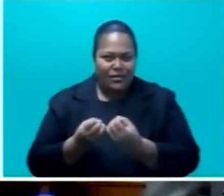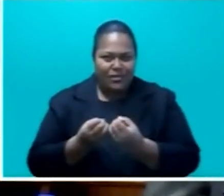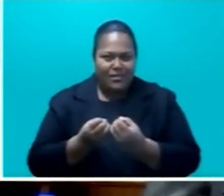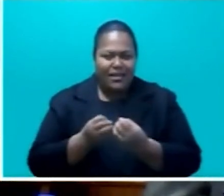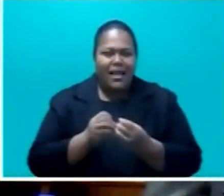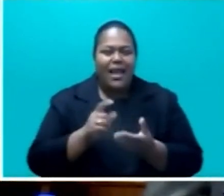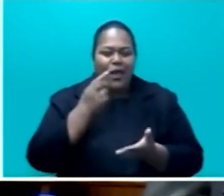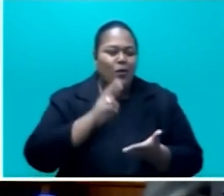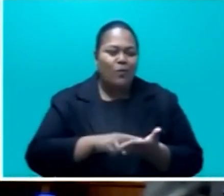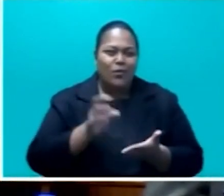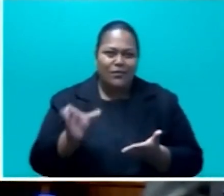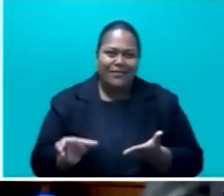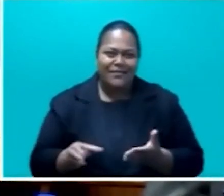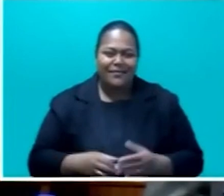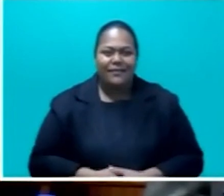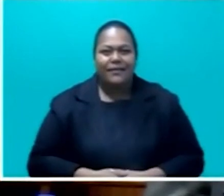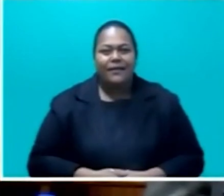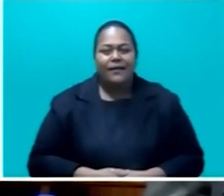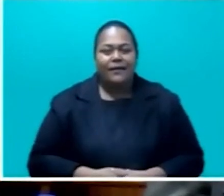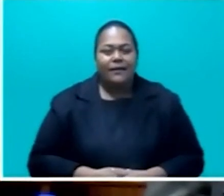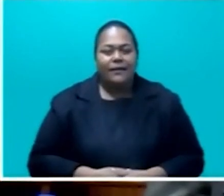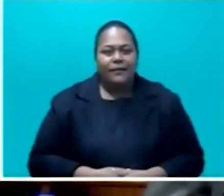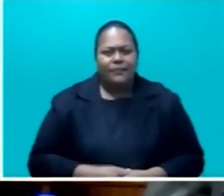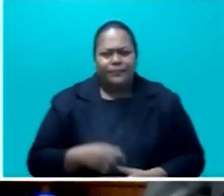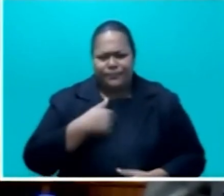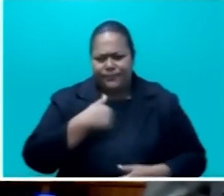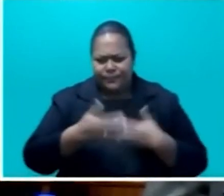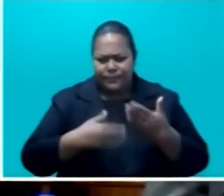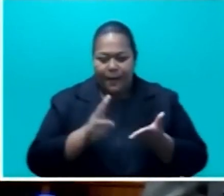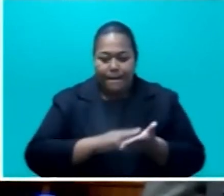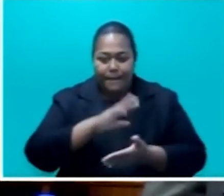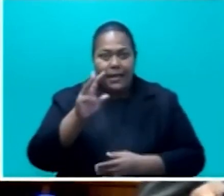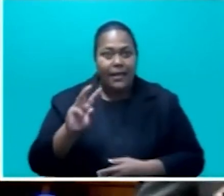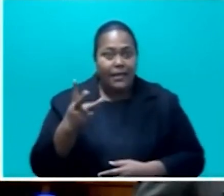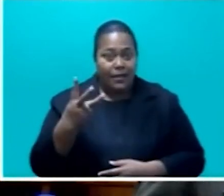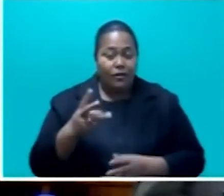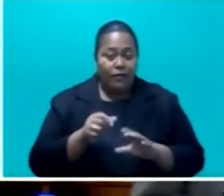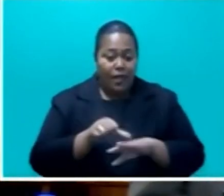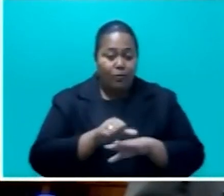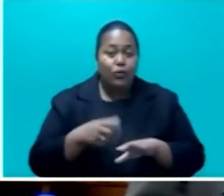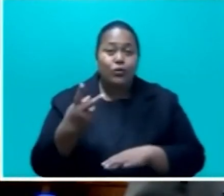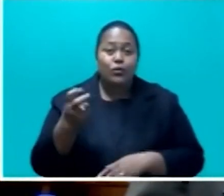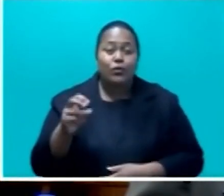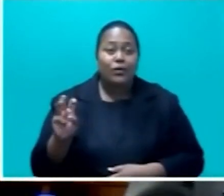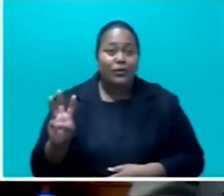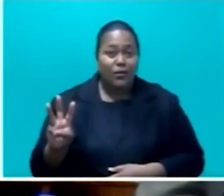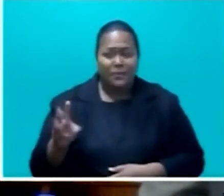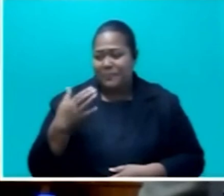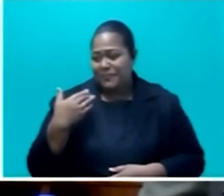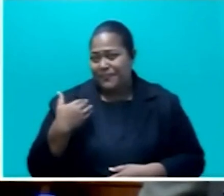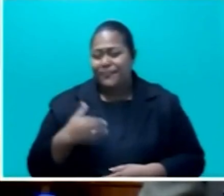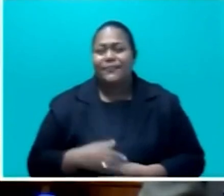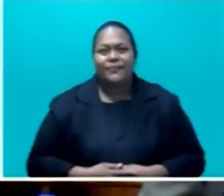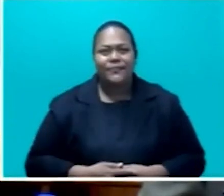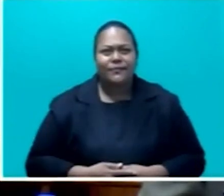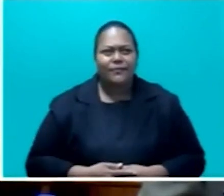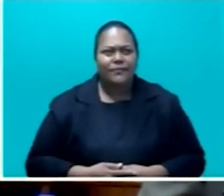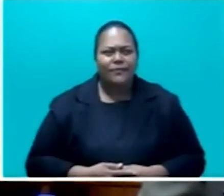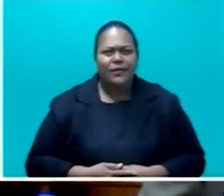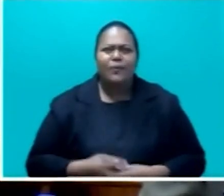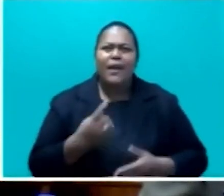Mr. Speaker, as I mentioned on Monday, 3rd of April 2023, the Act was proclaimed as a decree in